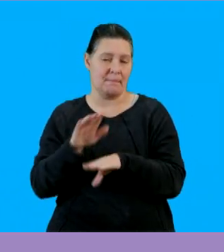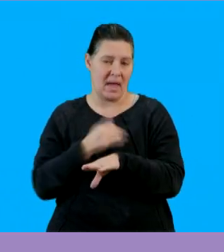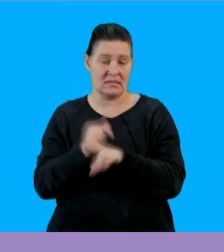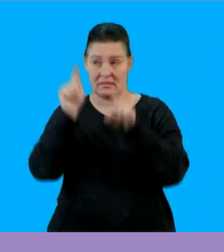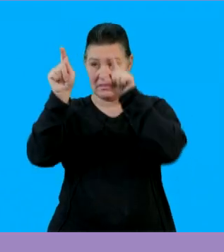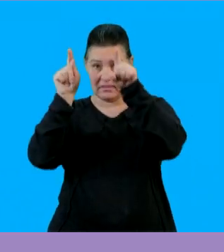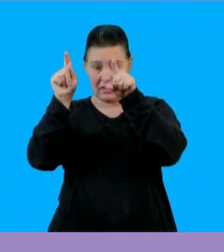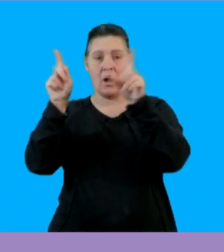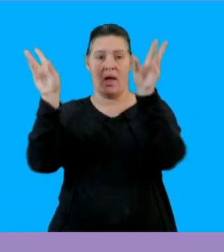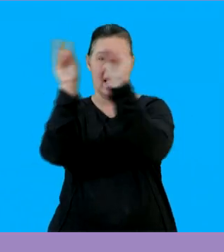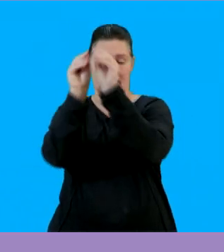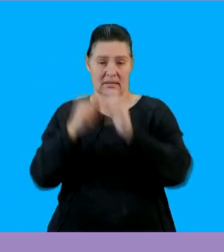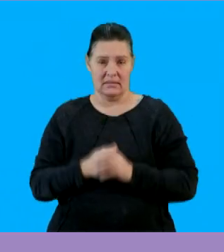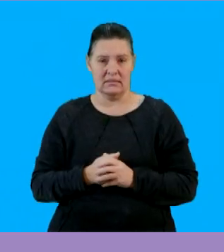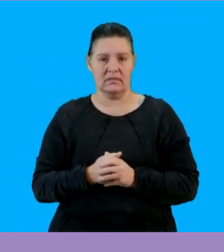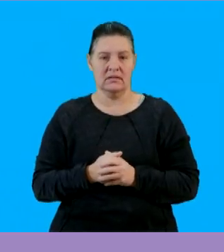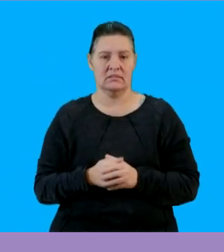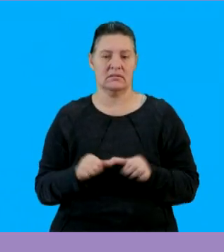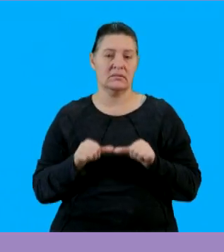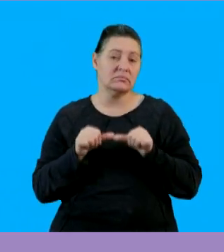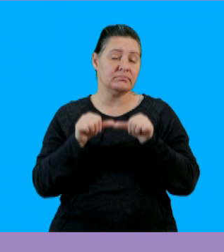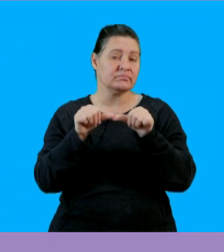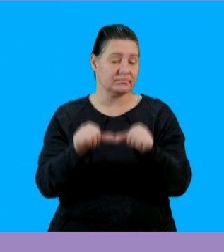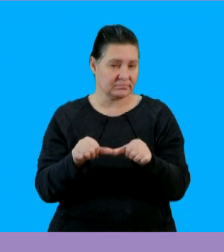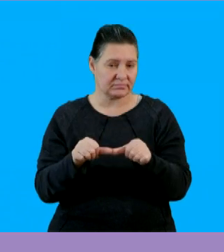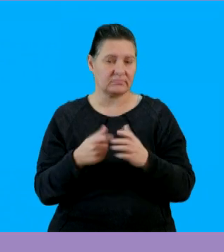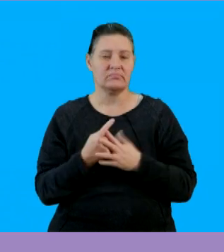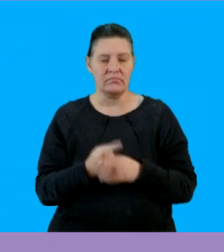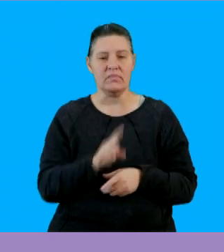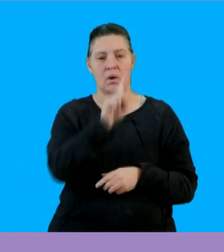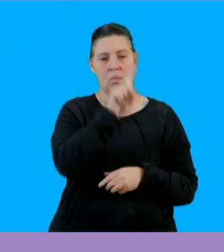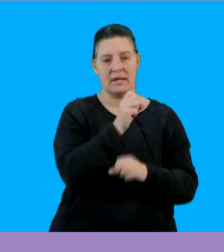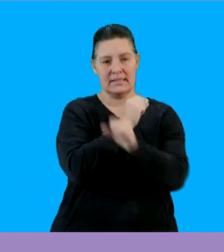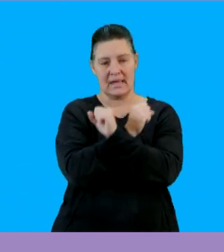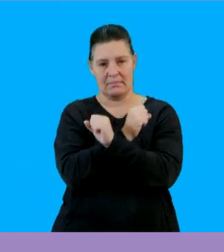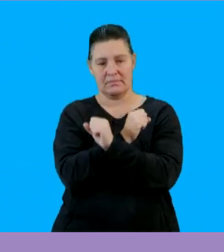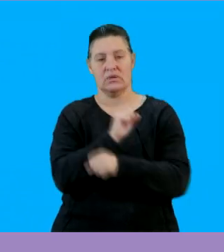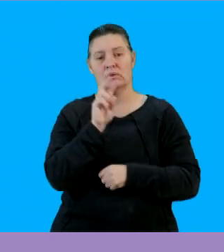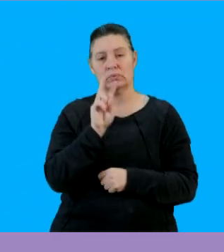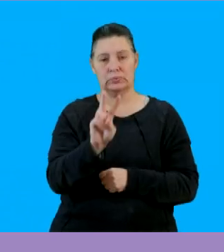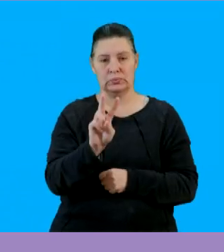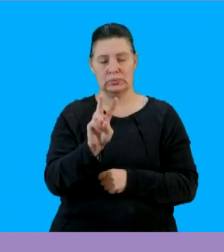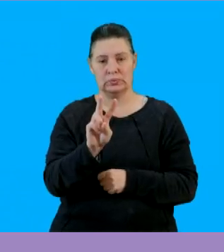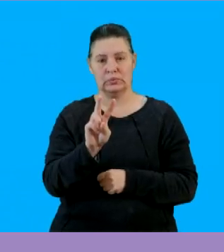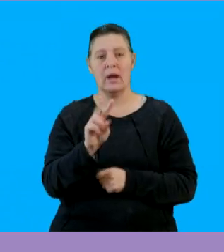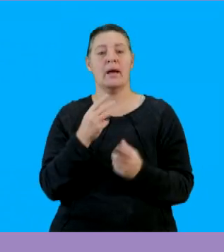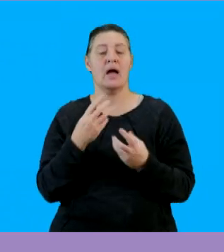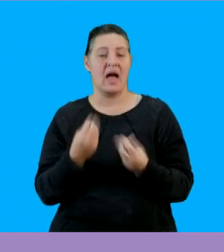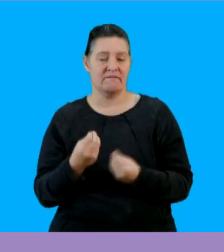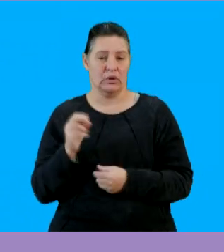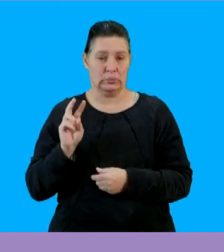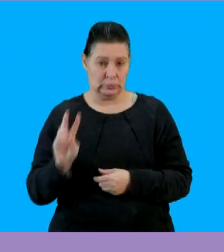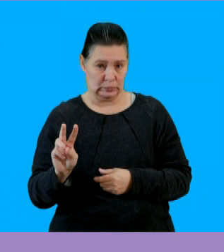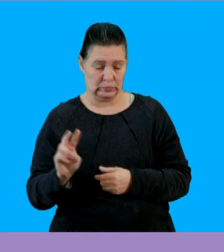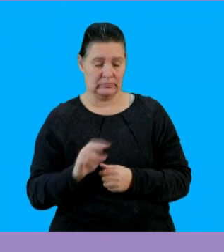same base, we add those exponents. Then we continue with our adding. That is going to be 1 multiplied by 2.